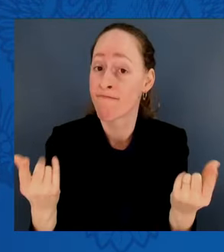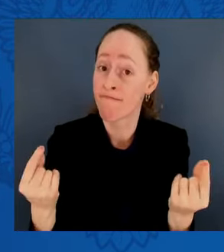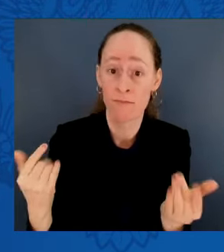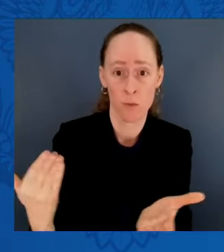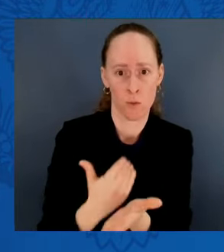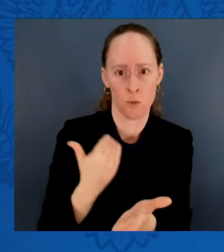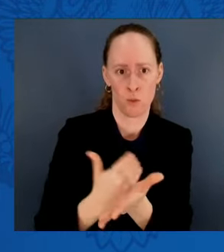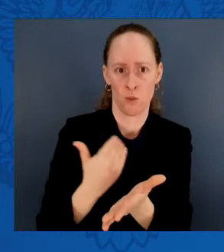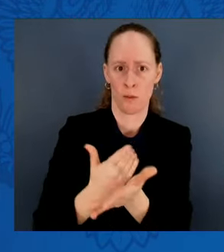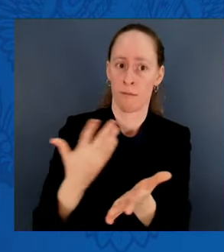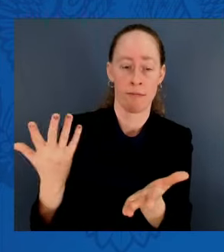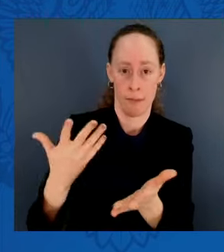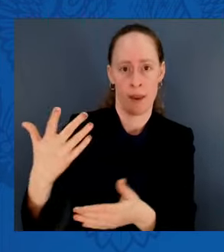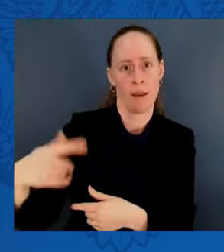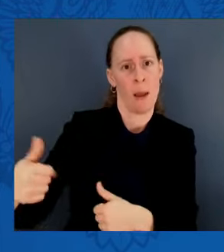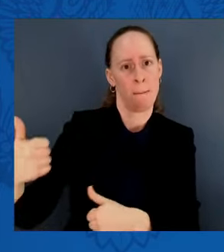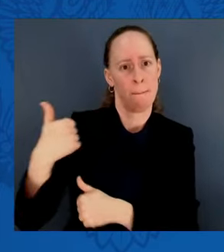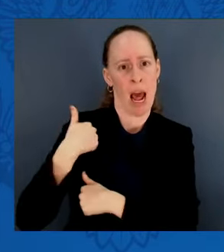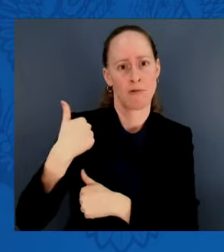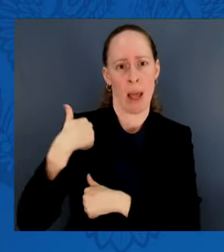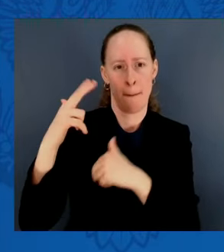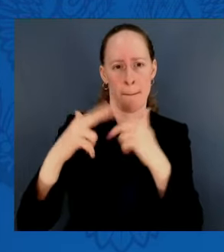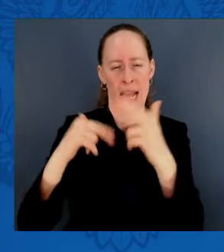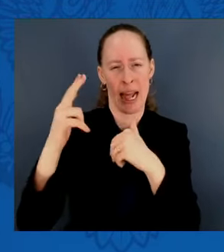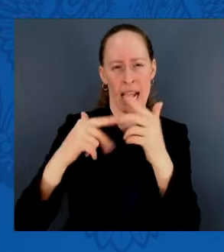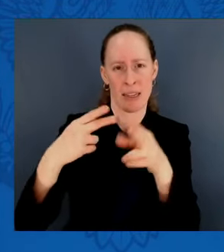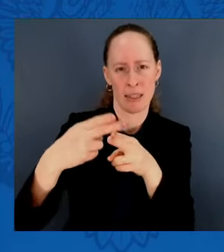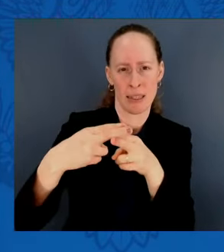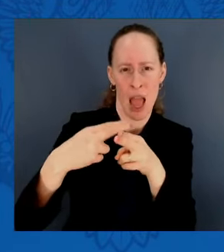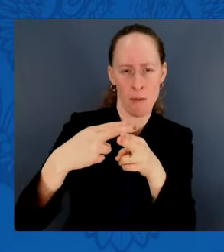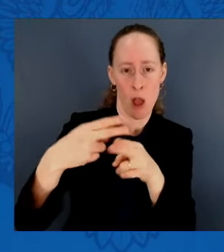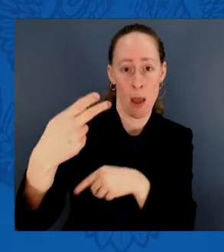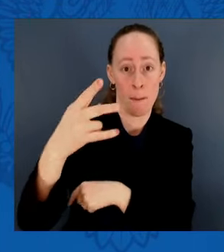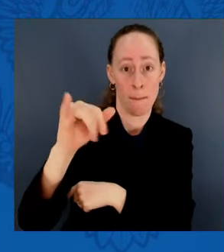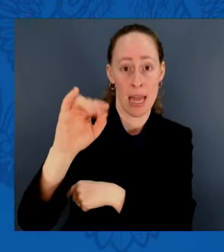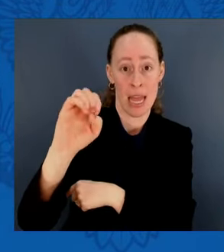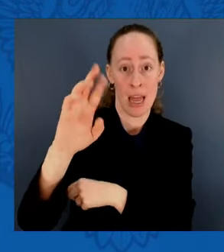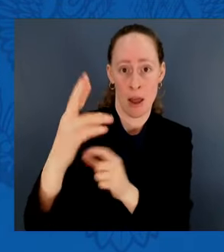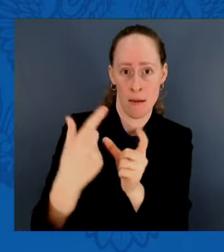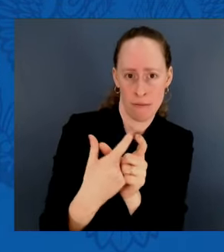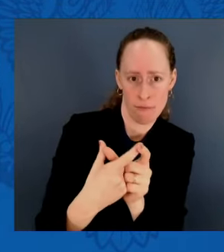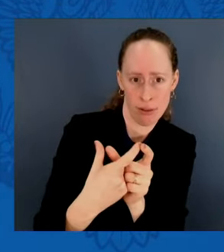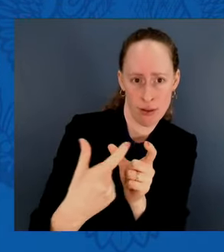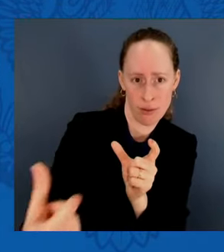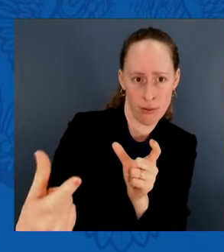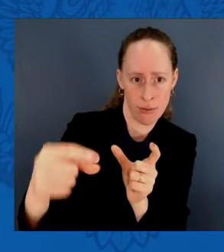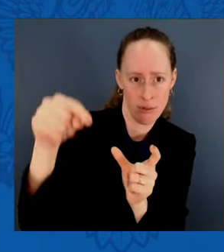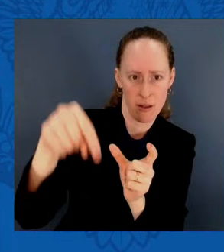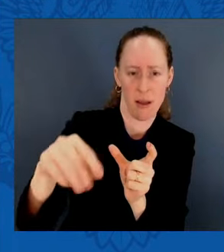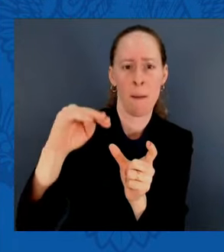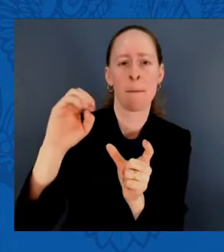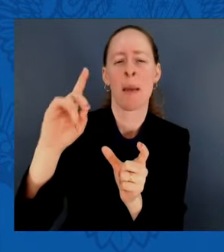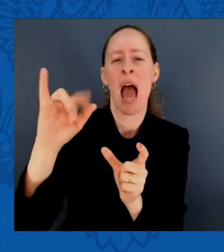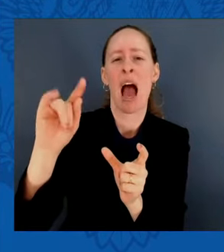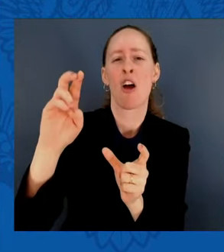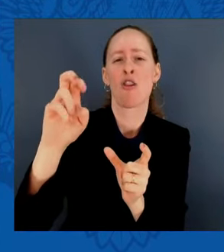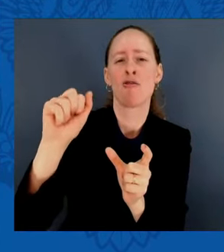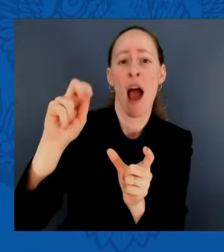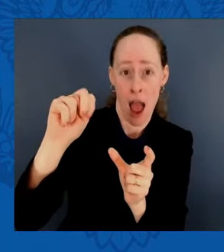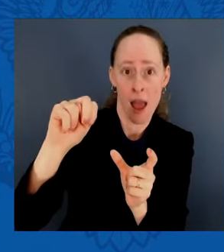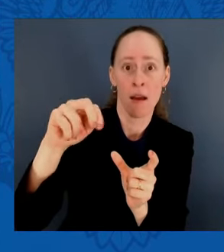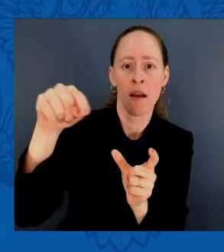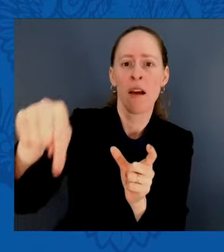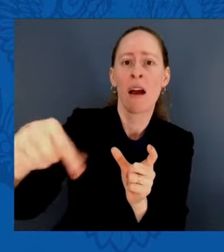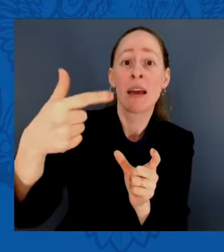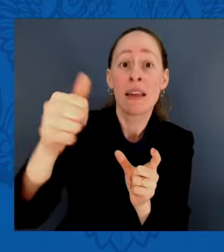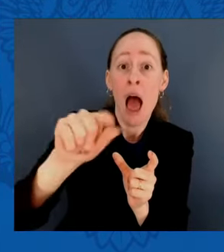of Gaza that can receive large shipments carrying food, water, medicine, and temporary shelters. No U.S. boots